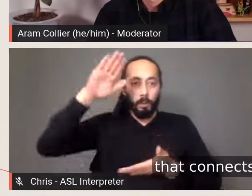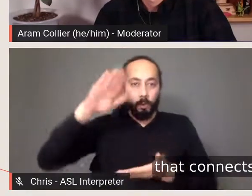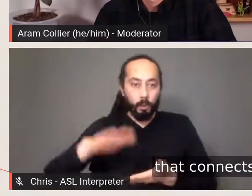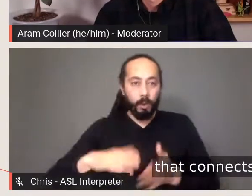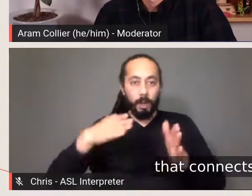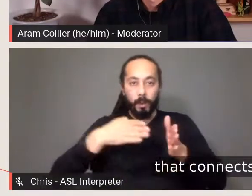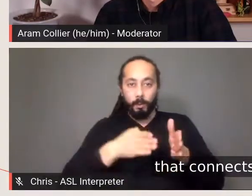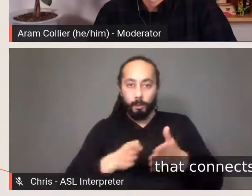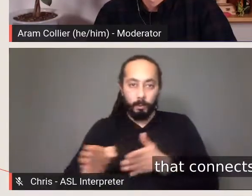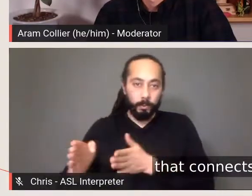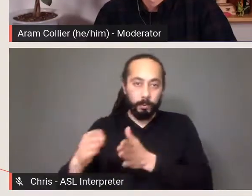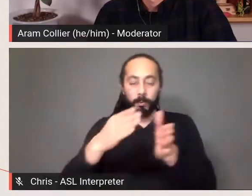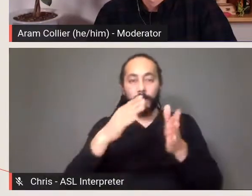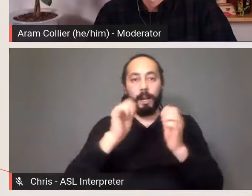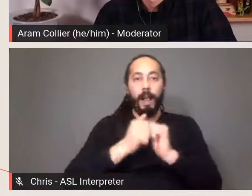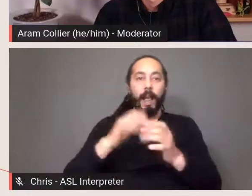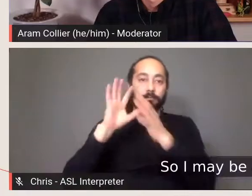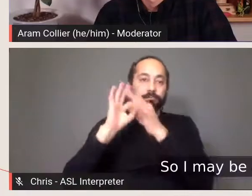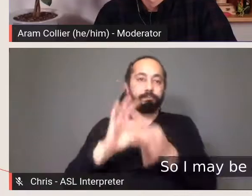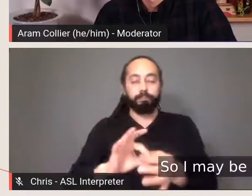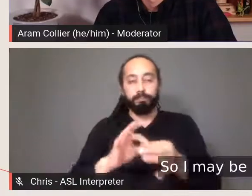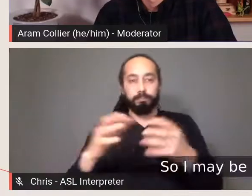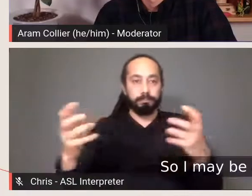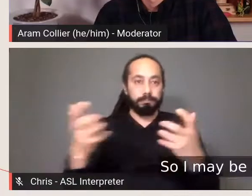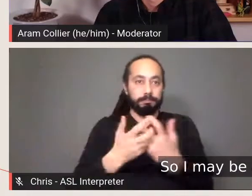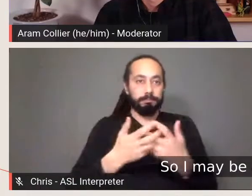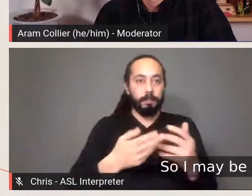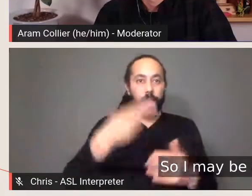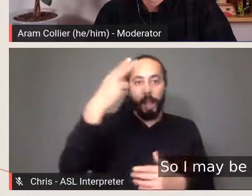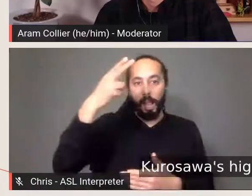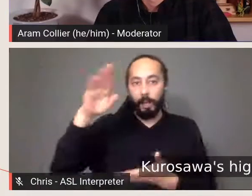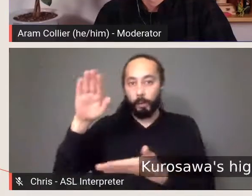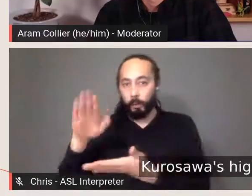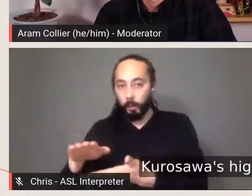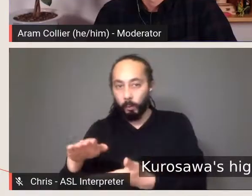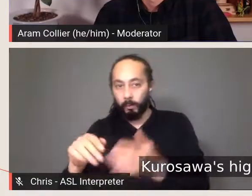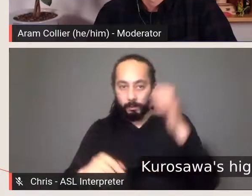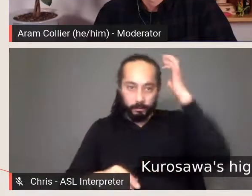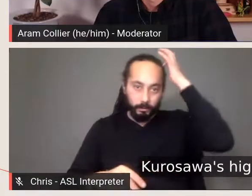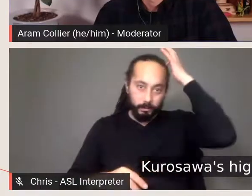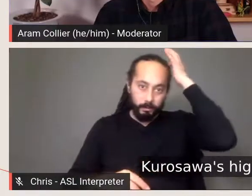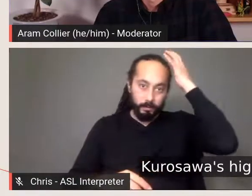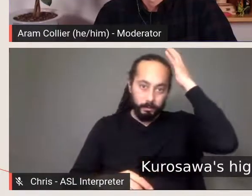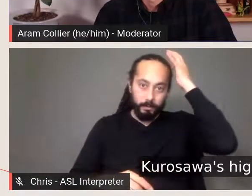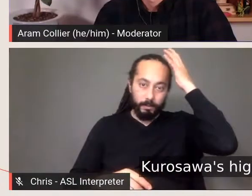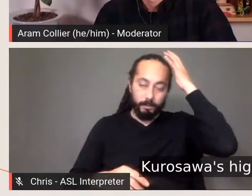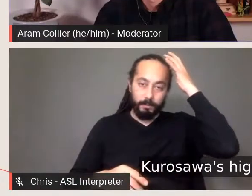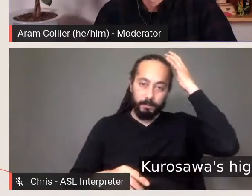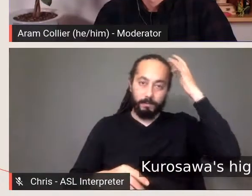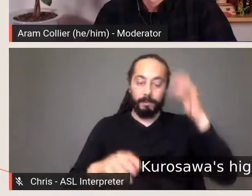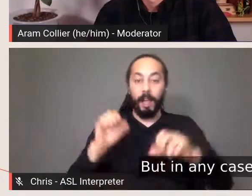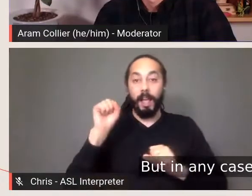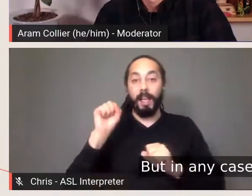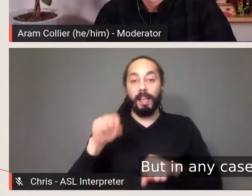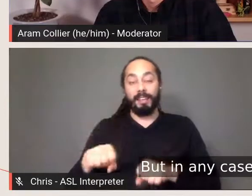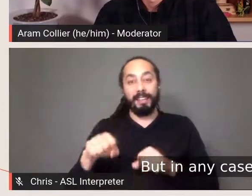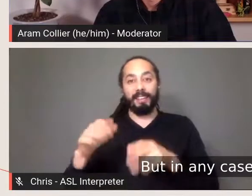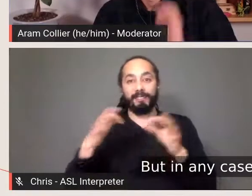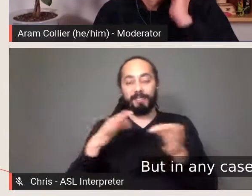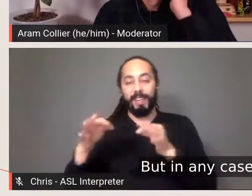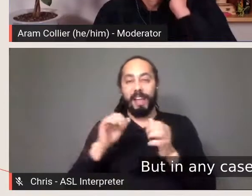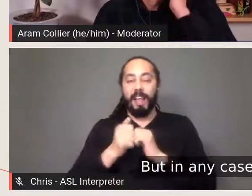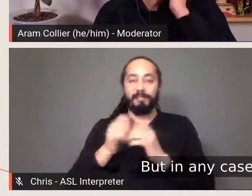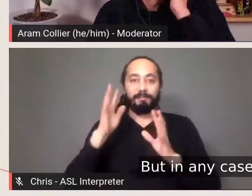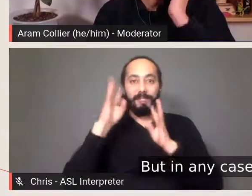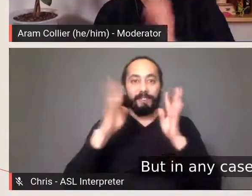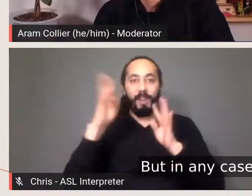connects the high and low. I may be able to talk about Kurosawa's high and low in relation, but in any